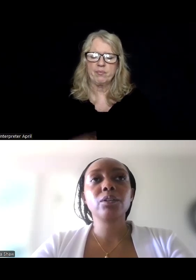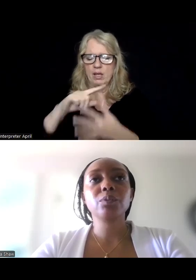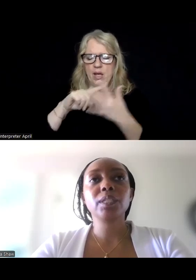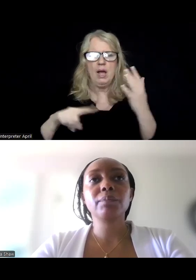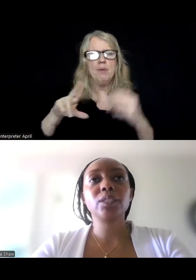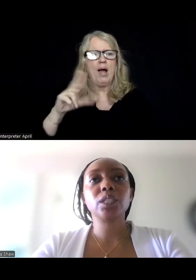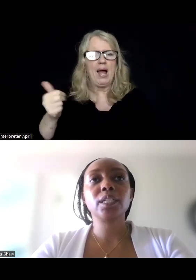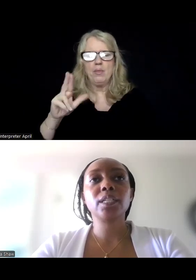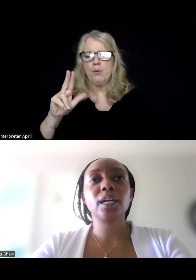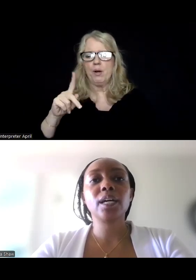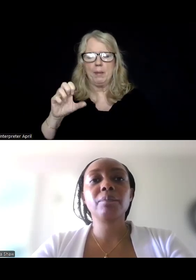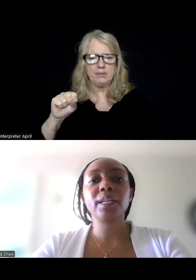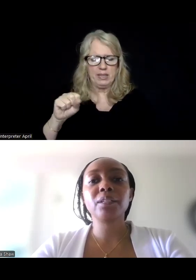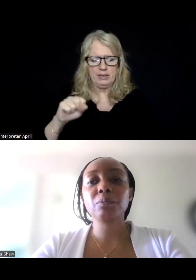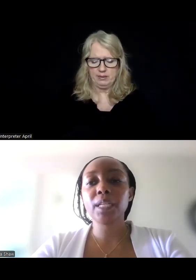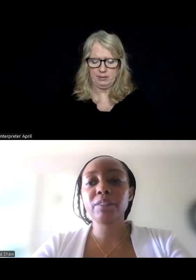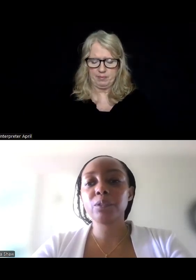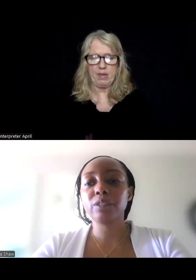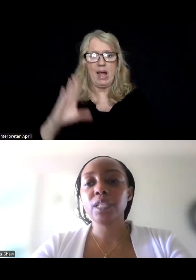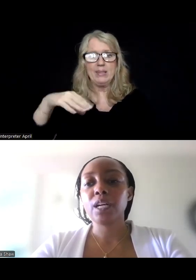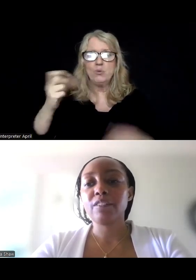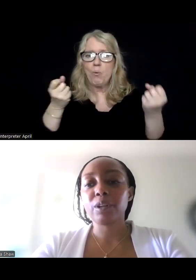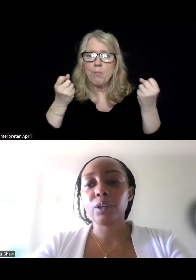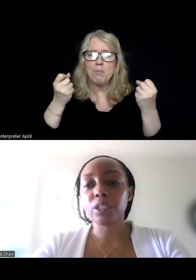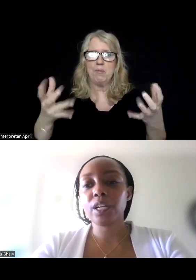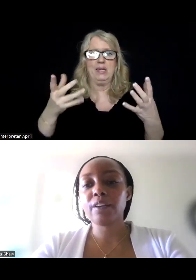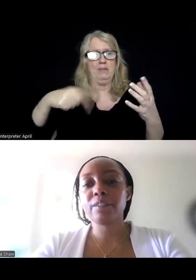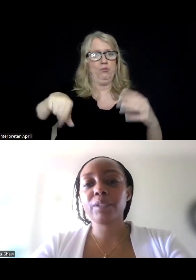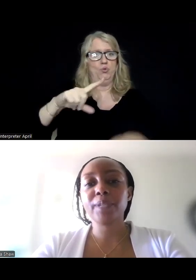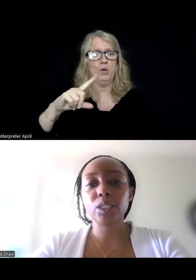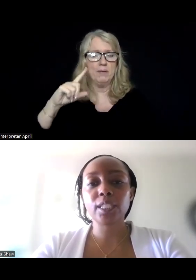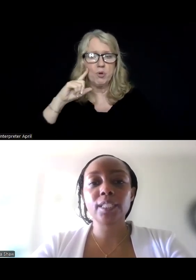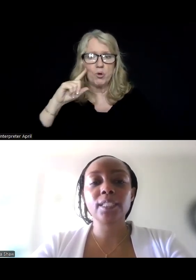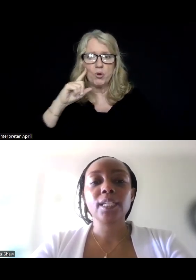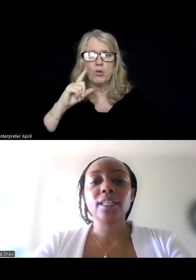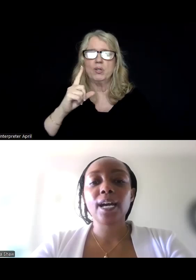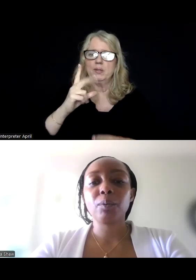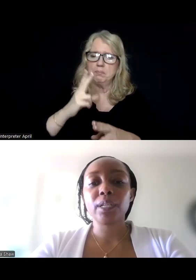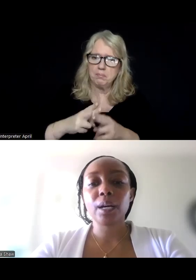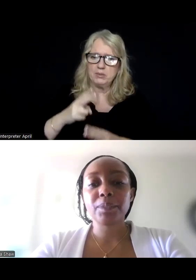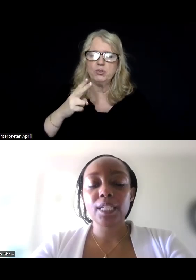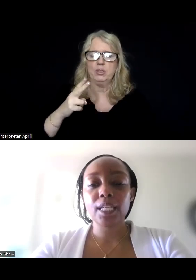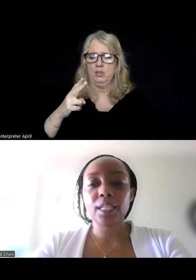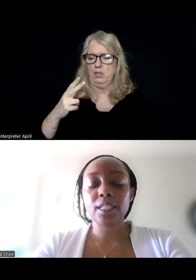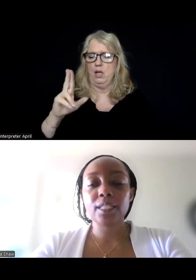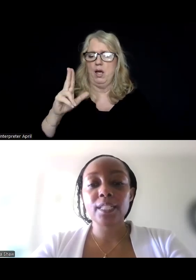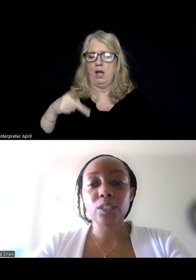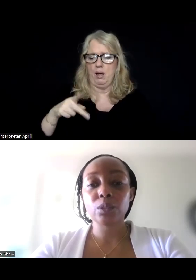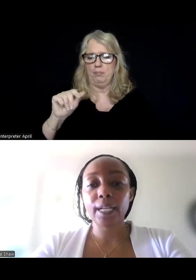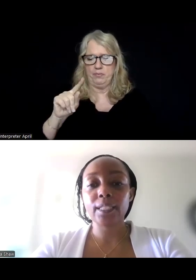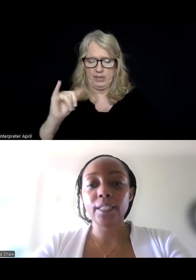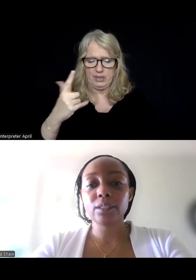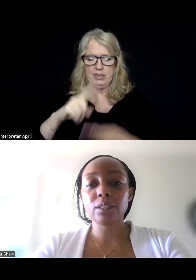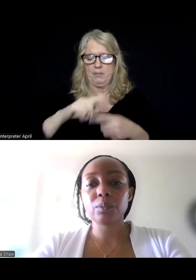I also wanted to mention, and I know many of you have heard of, and we've mentioned that we are updating the